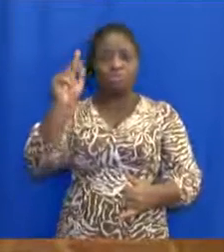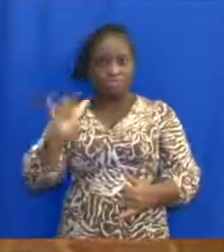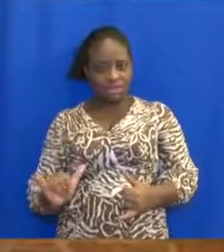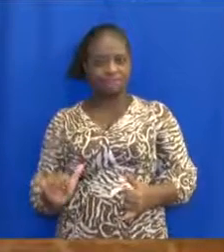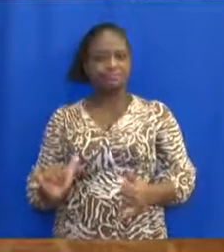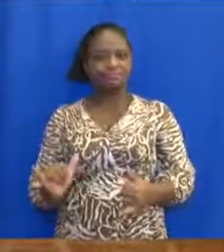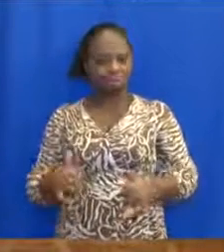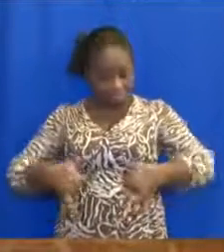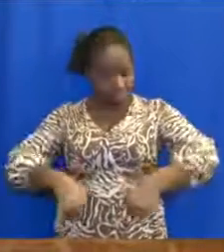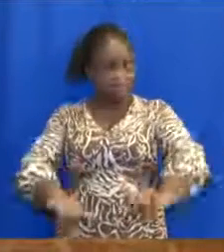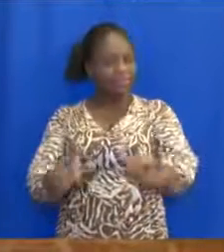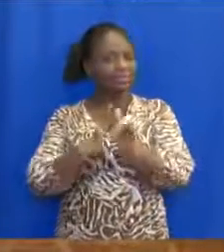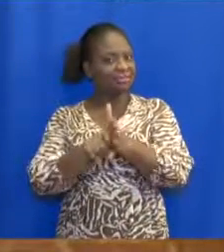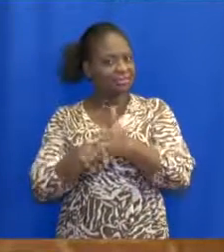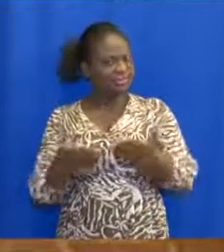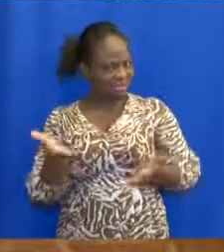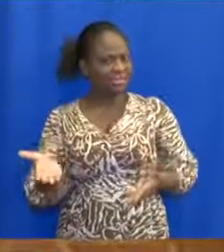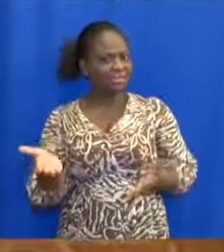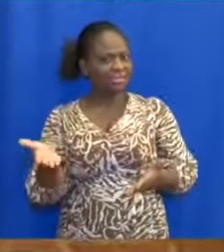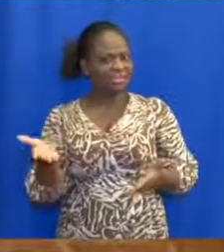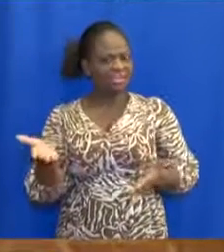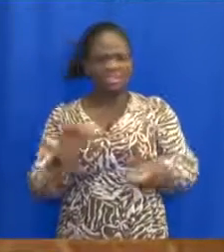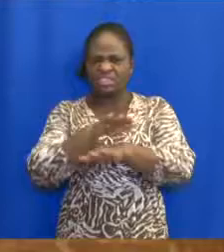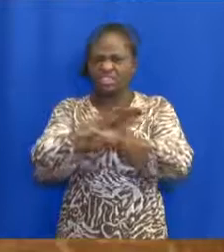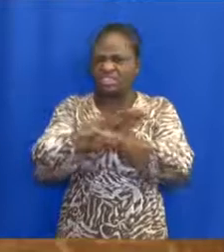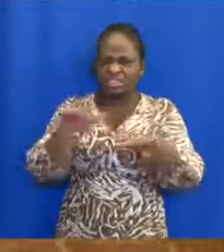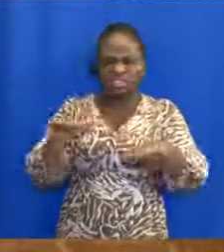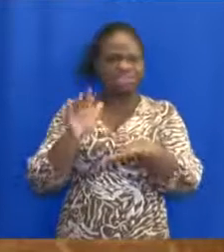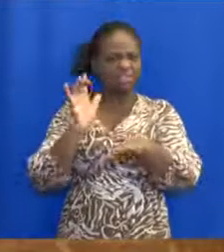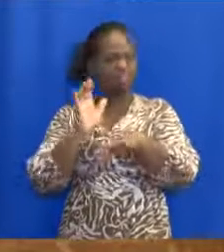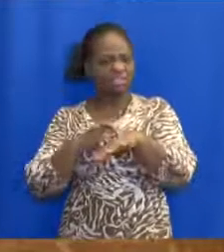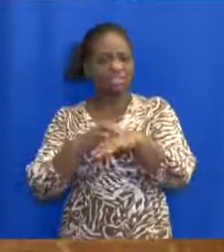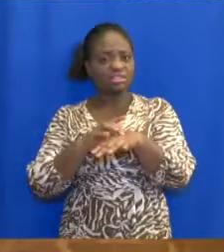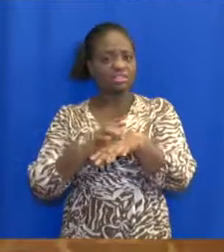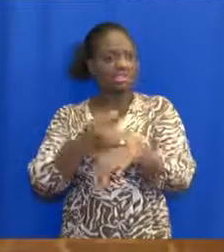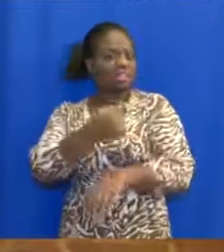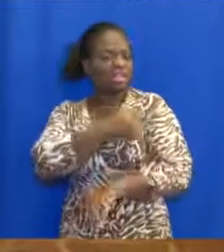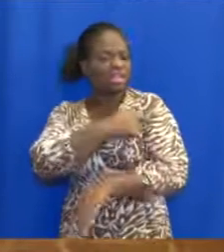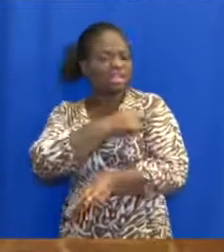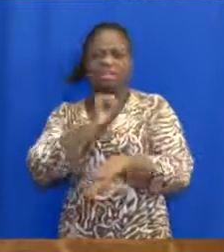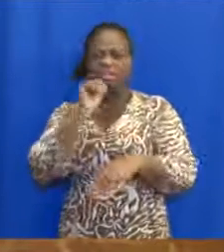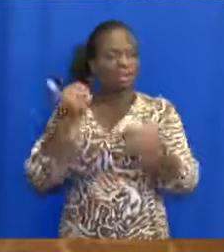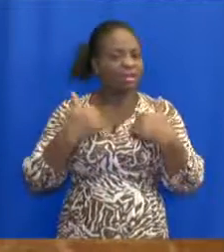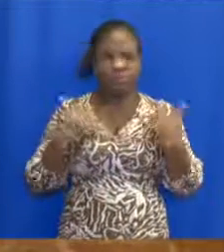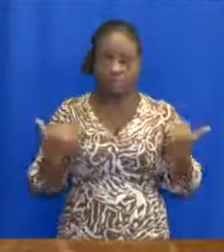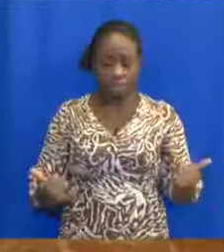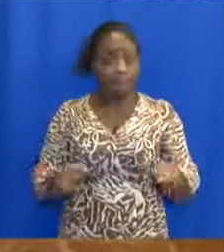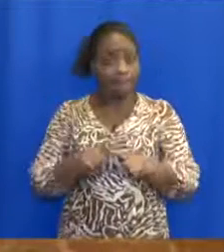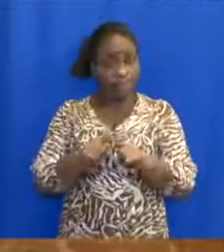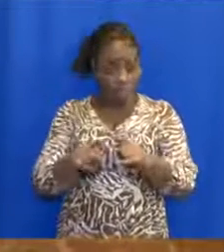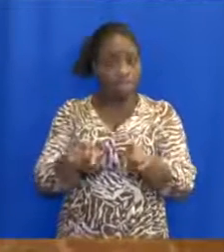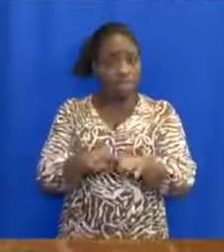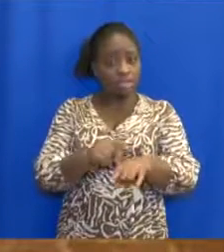The virus is still raging. There's not an effective treatment yet. As time goes